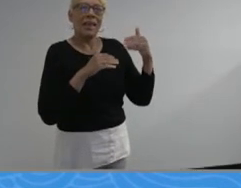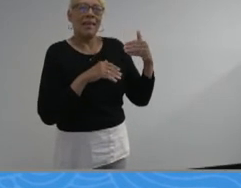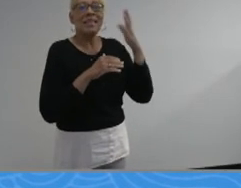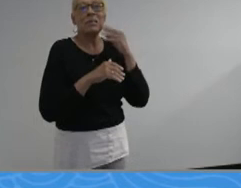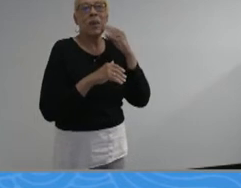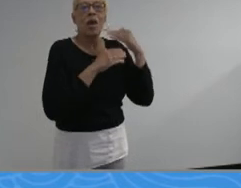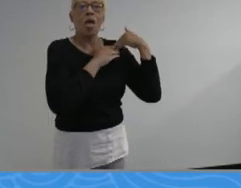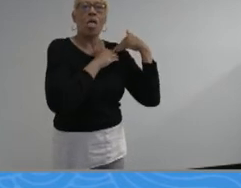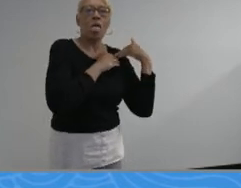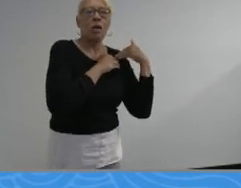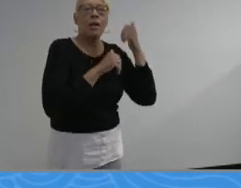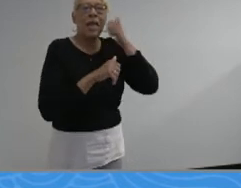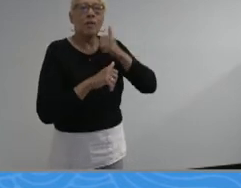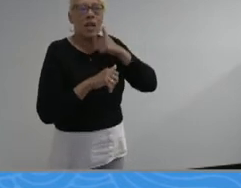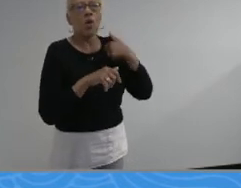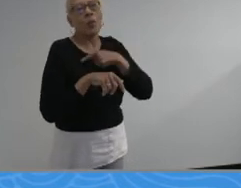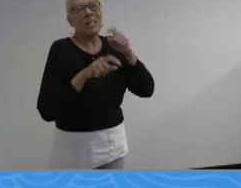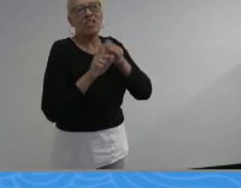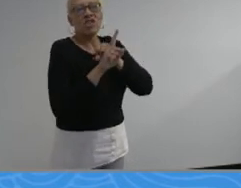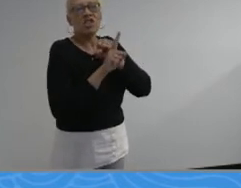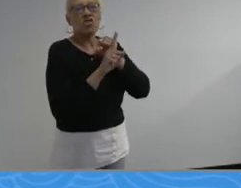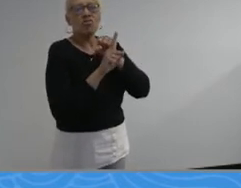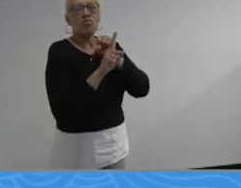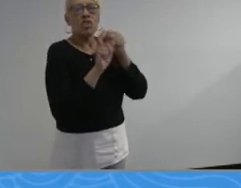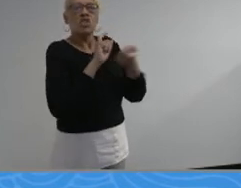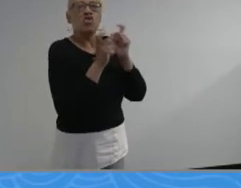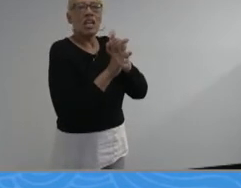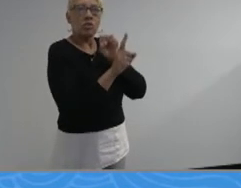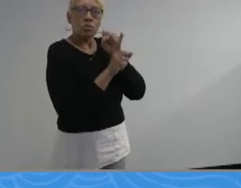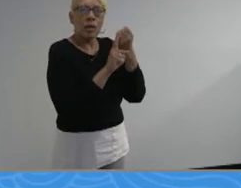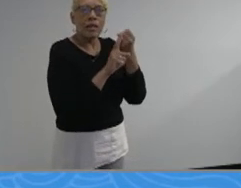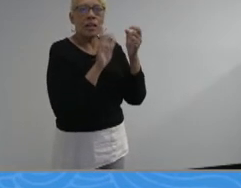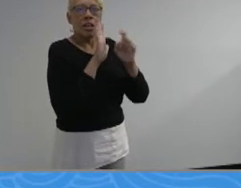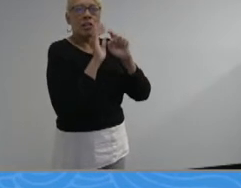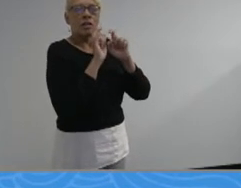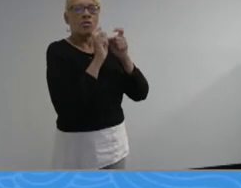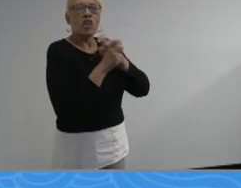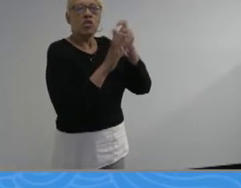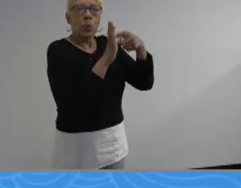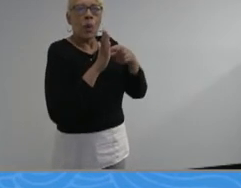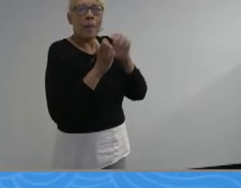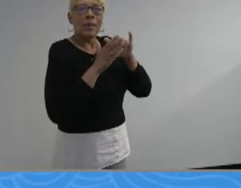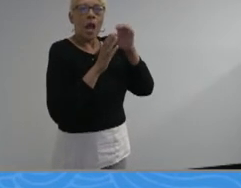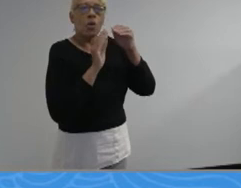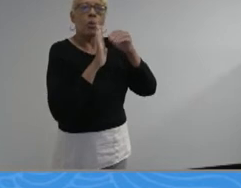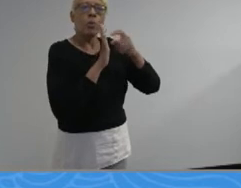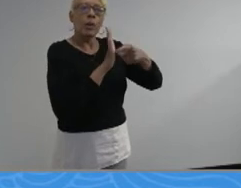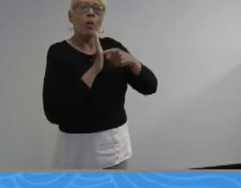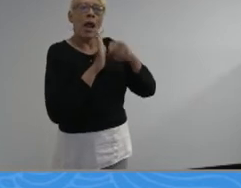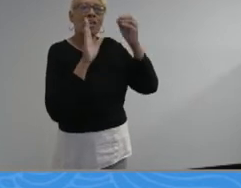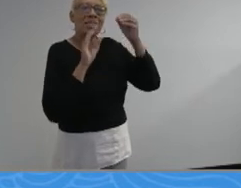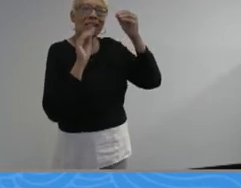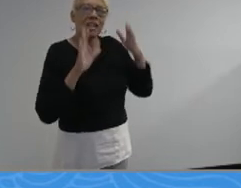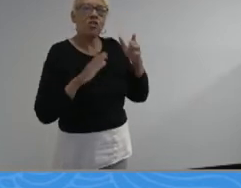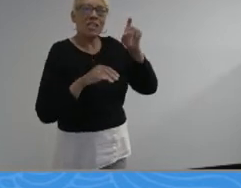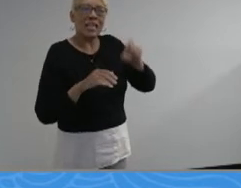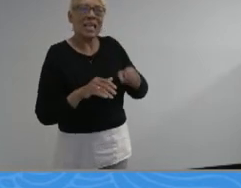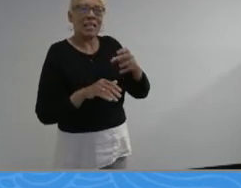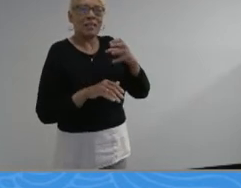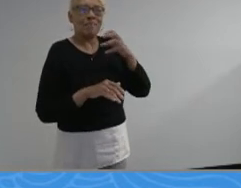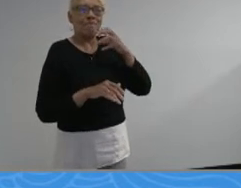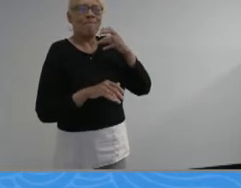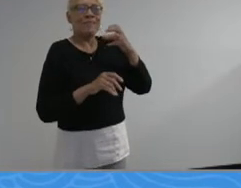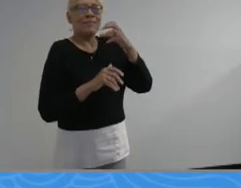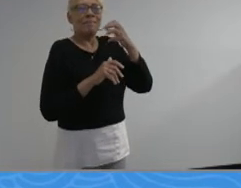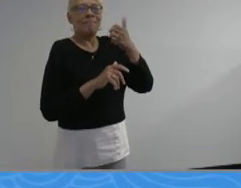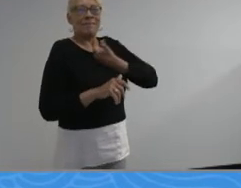teacher self-care, change the conditions, change the environment, change the requirements that require teachers to have self-care. Teachers would need